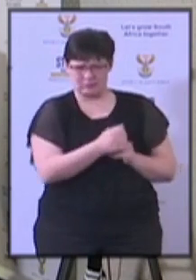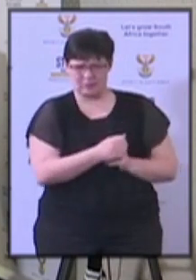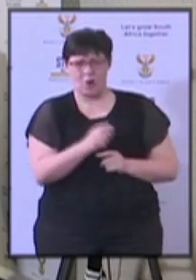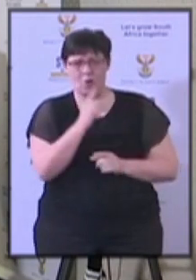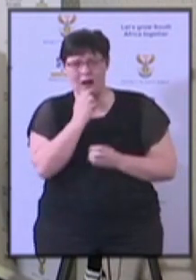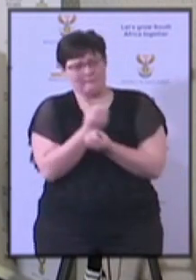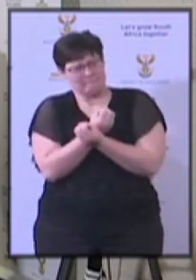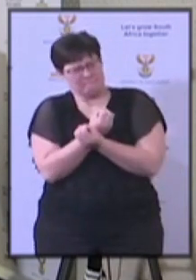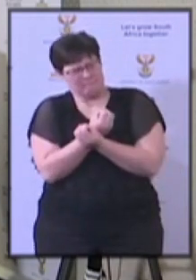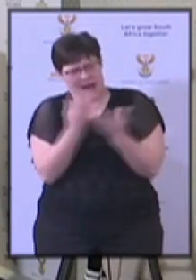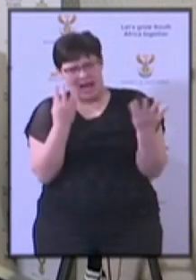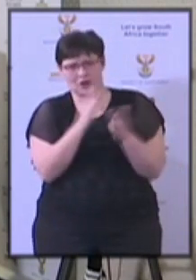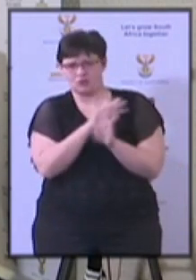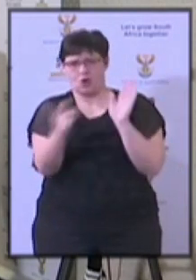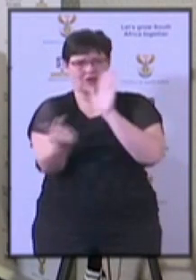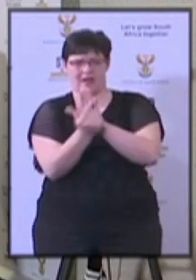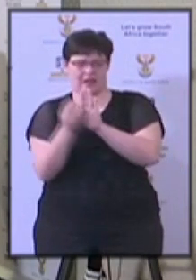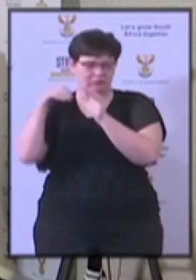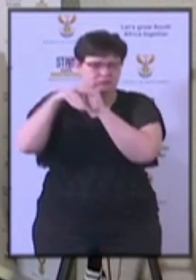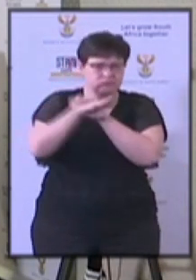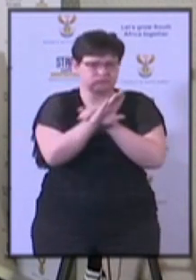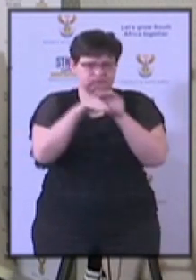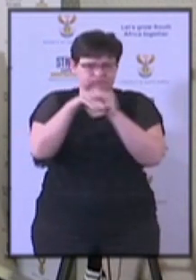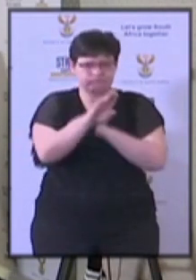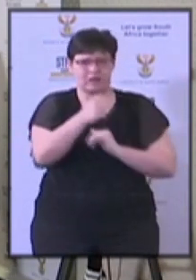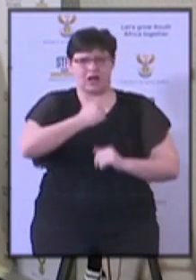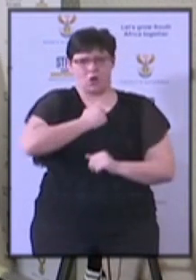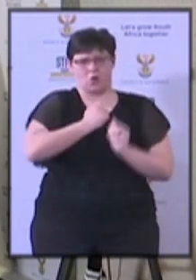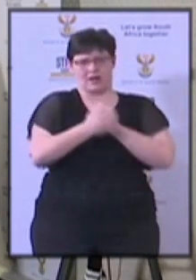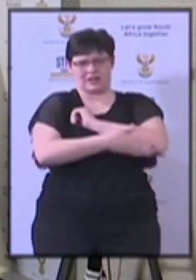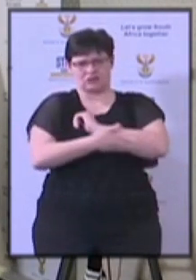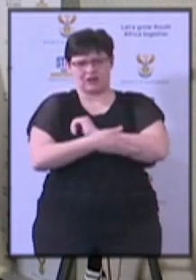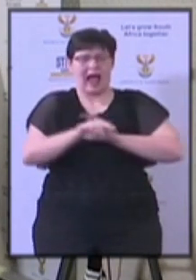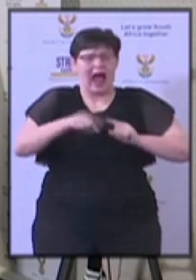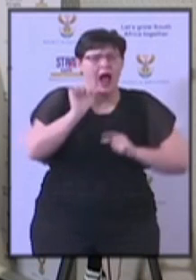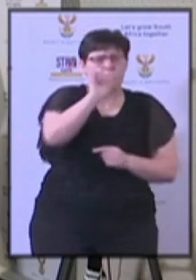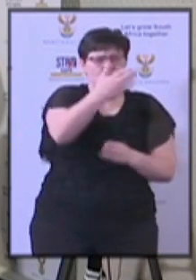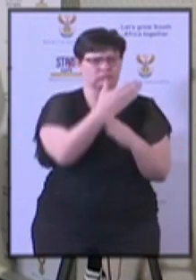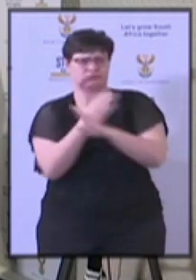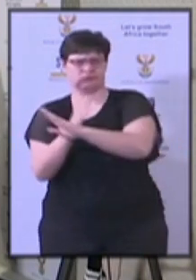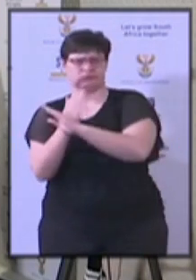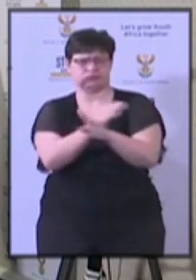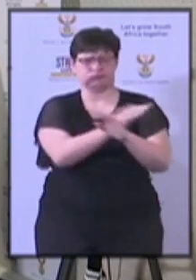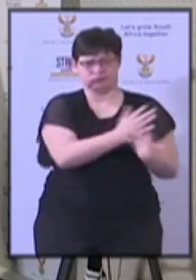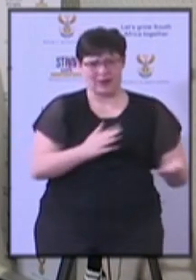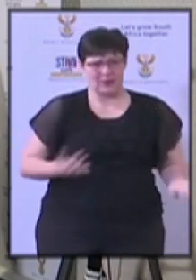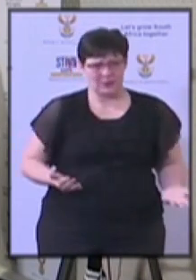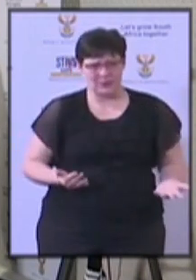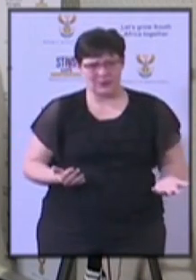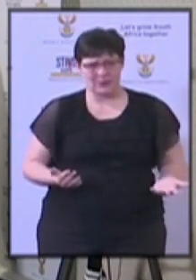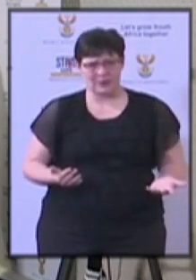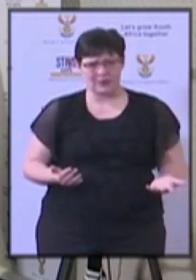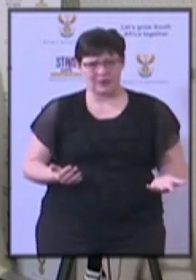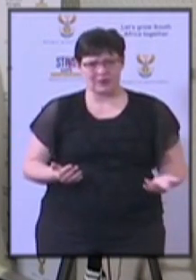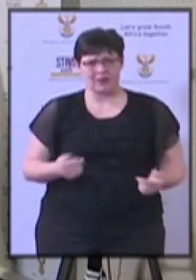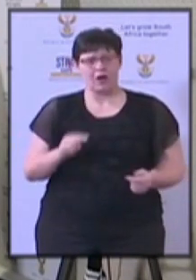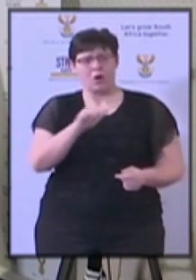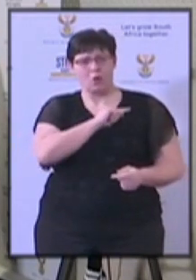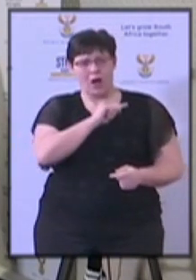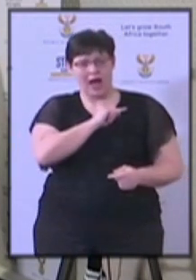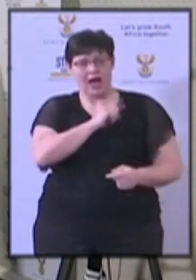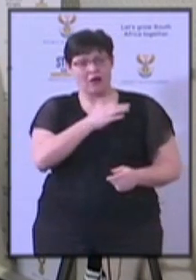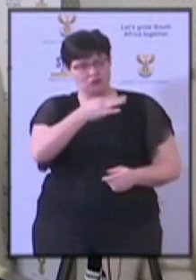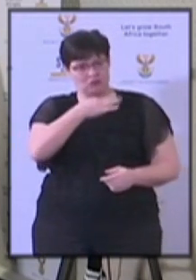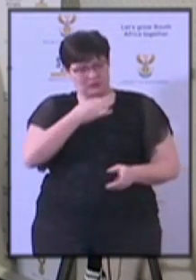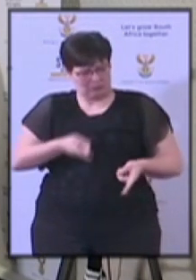foreigners are coming into our country, and how are you curbing it, especially now with the risk of spreading